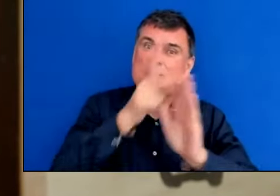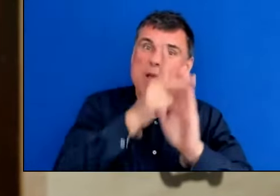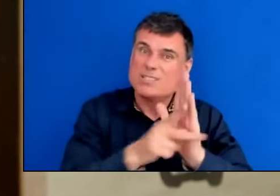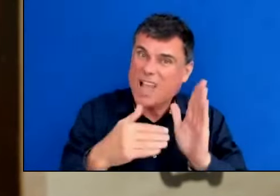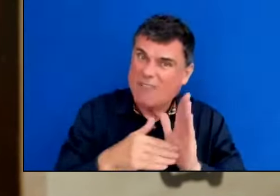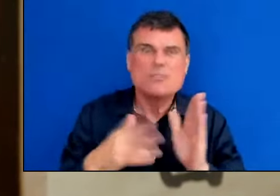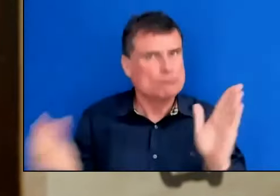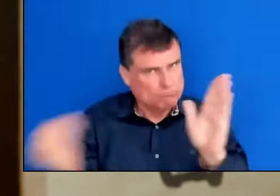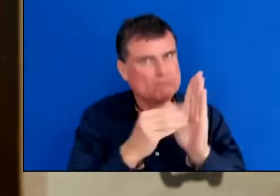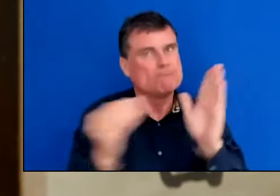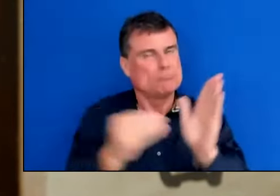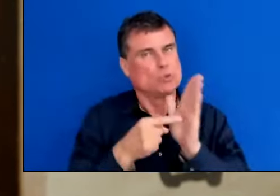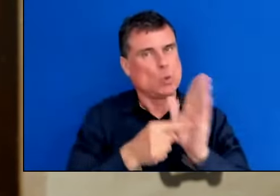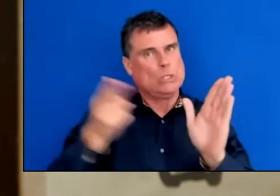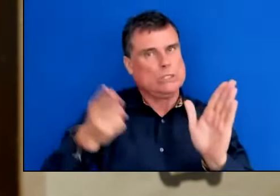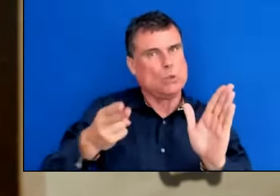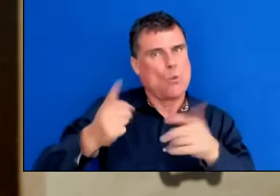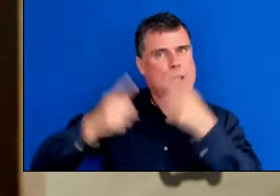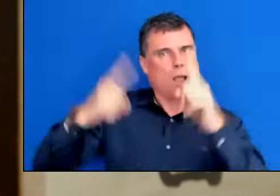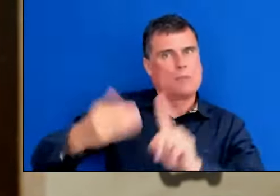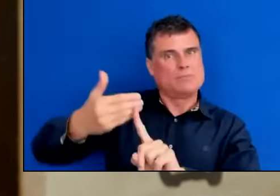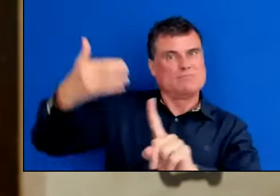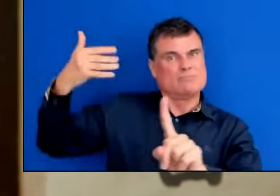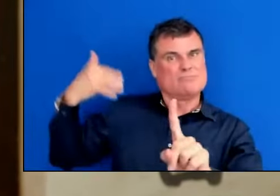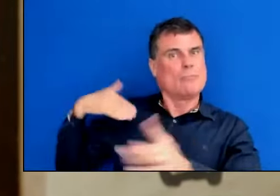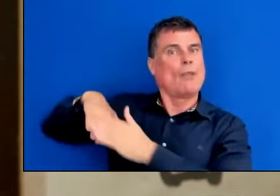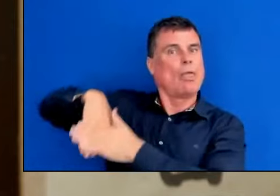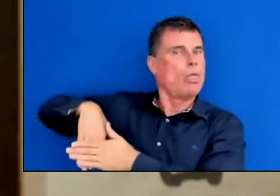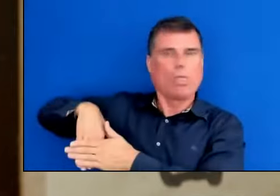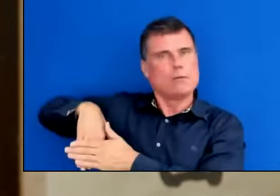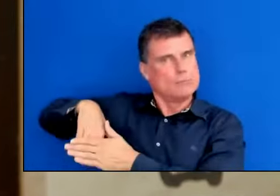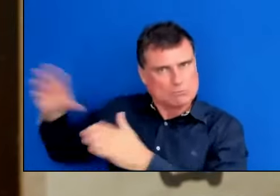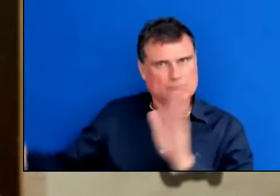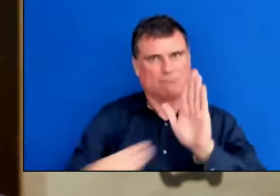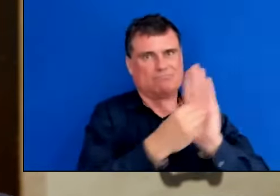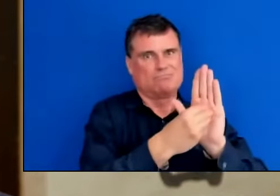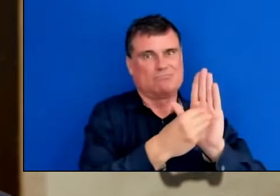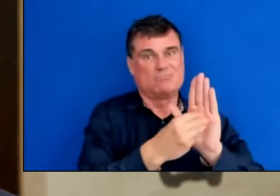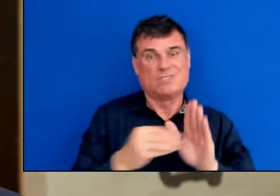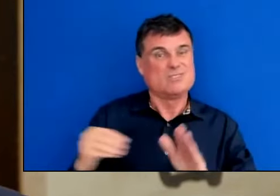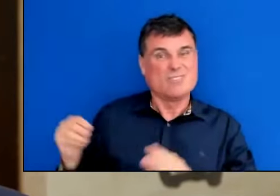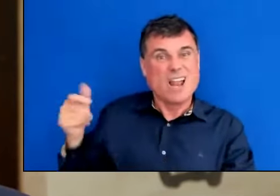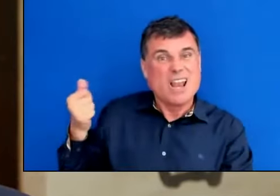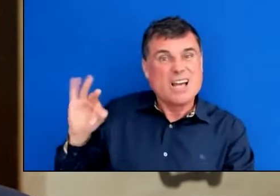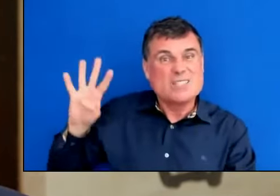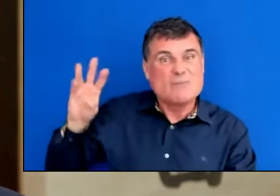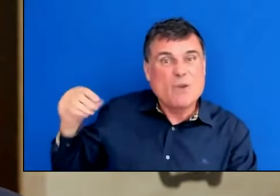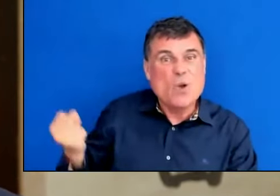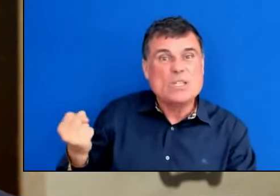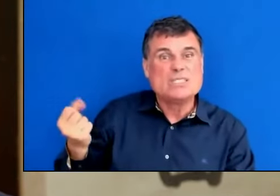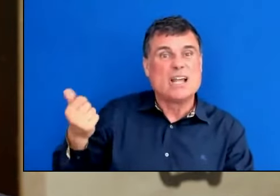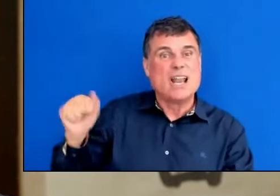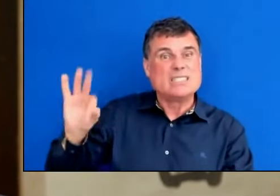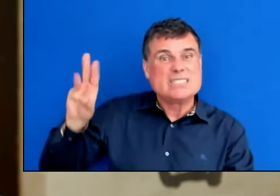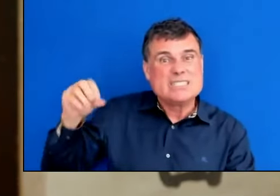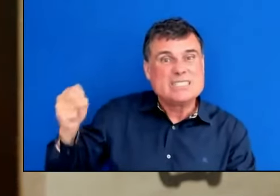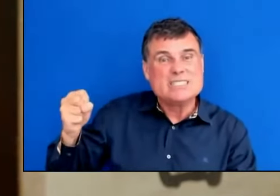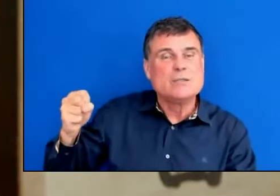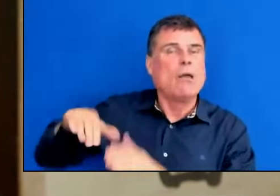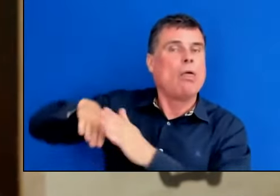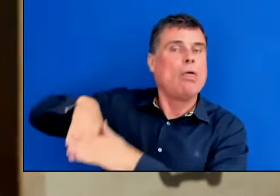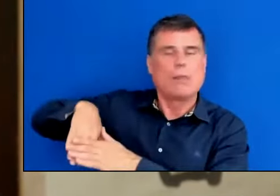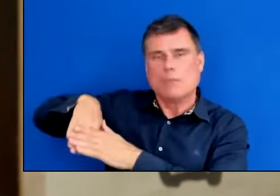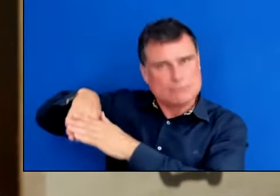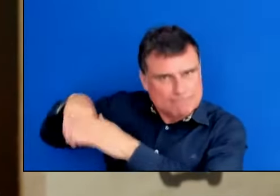and parcel of the governments of British Columbia from Confederation up until well into the 1940s and indeed well into